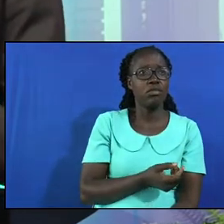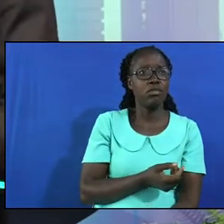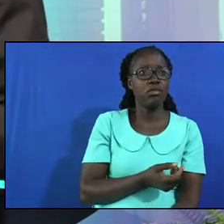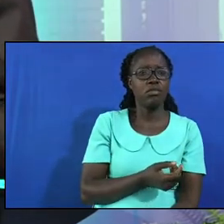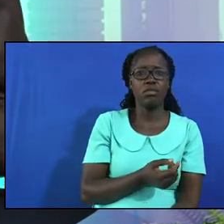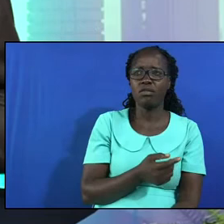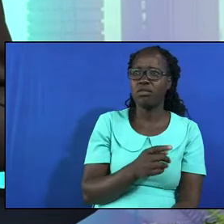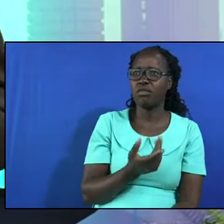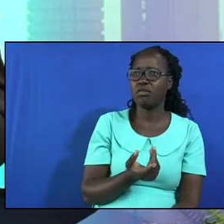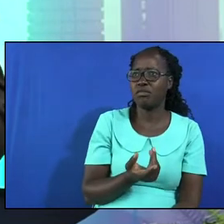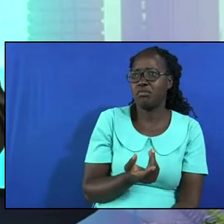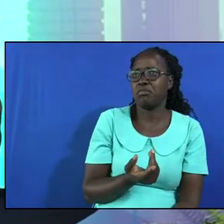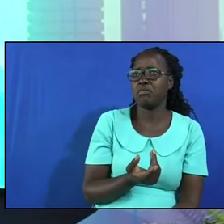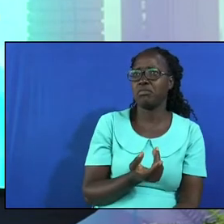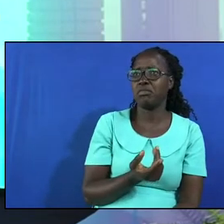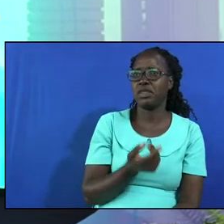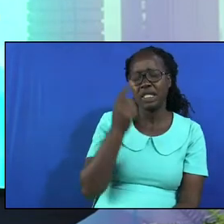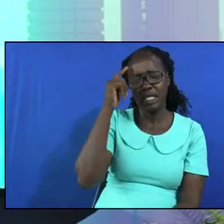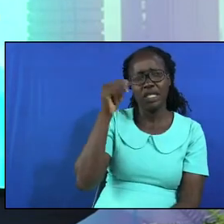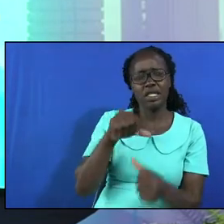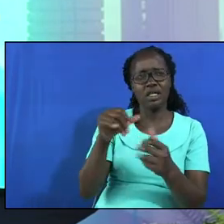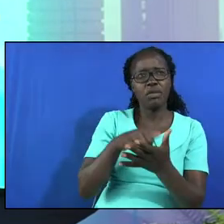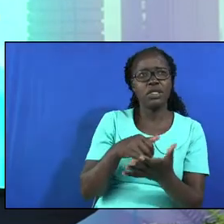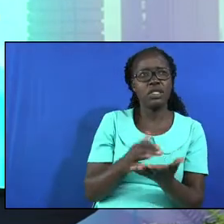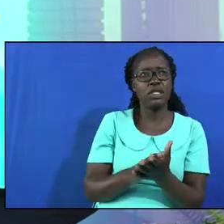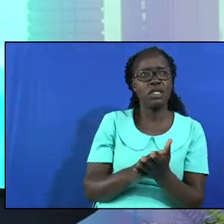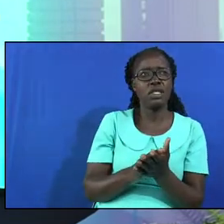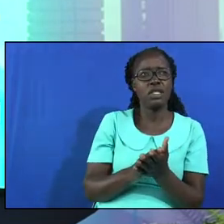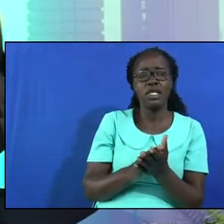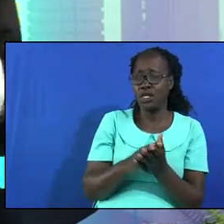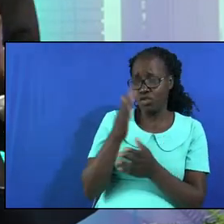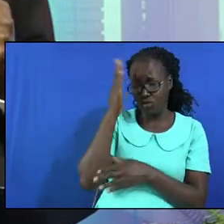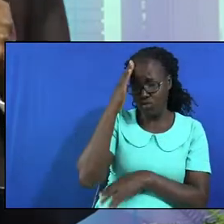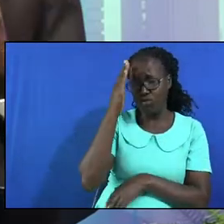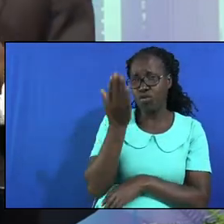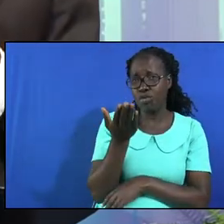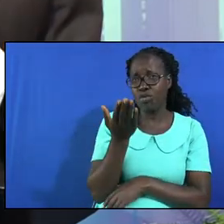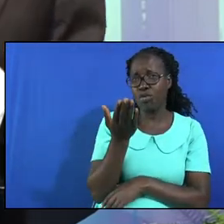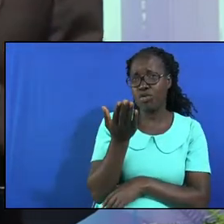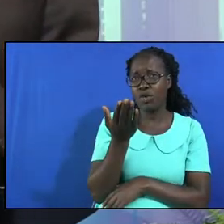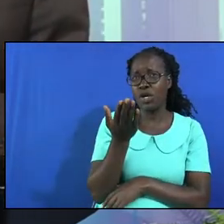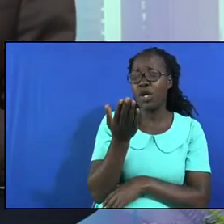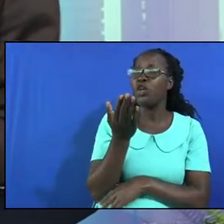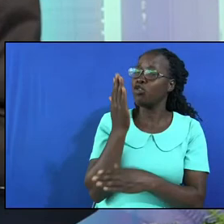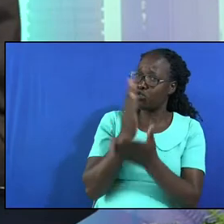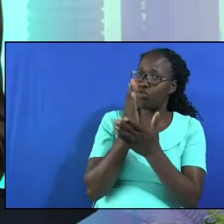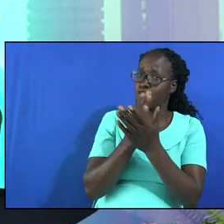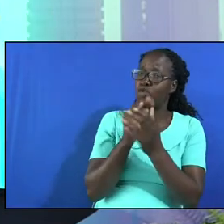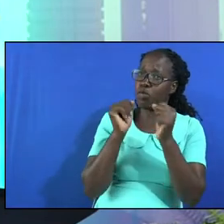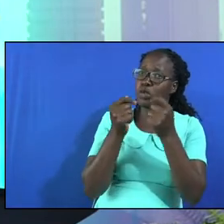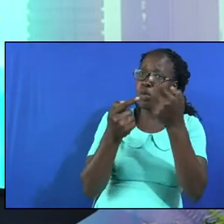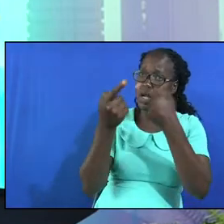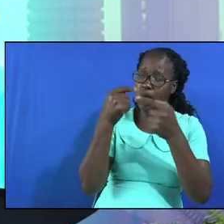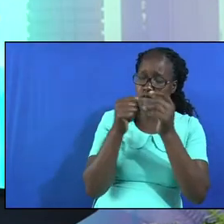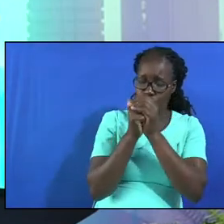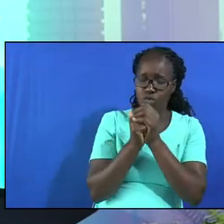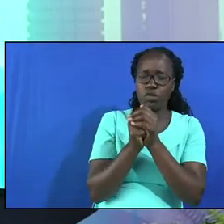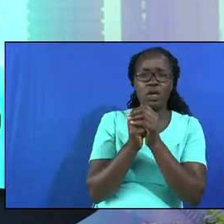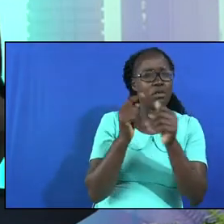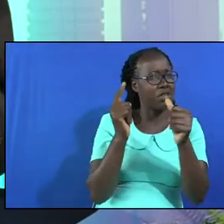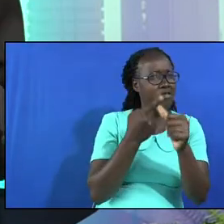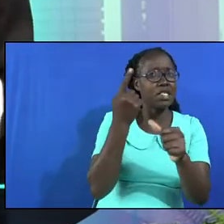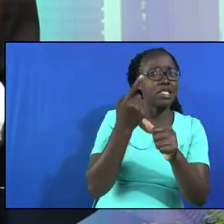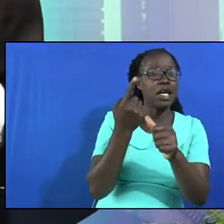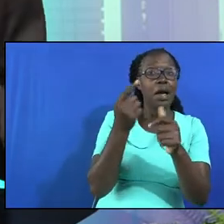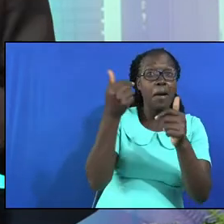Just asking. I want you to think about it. Did you know that you can actually come for worship? You can even be the